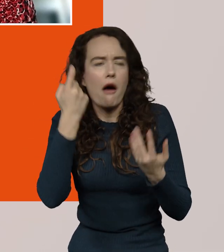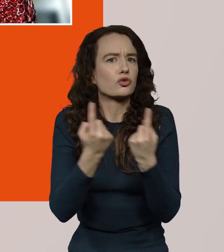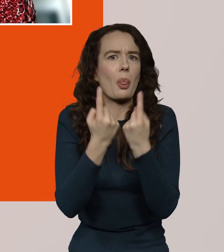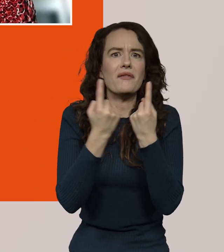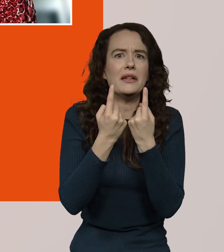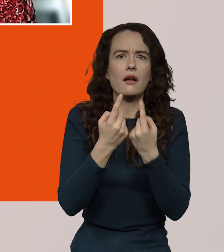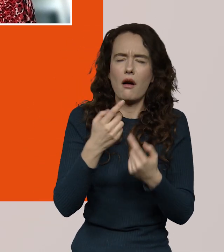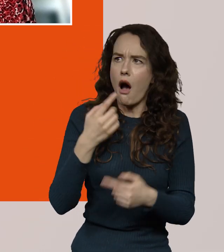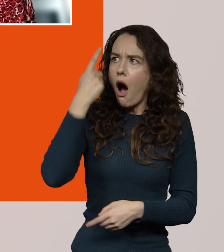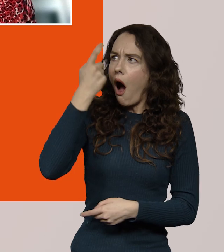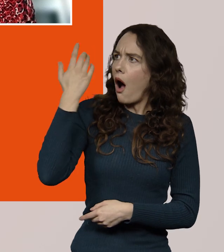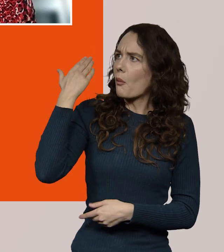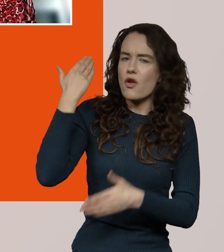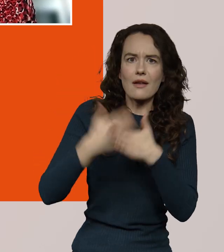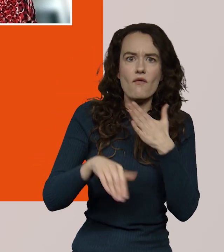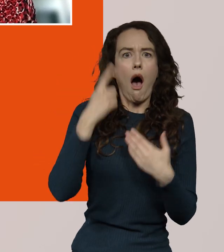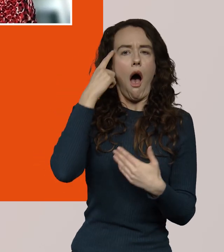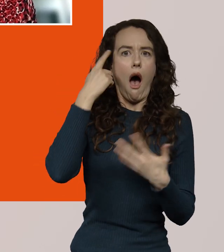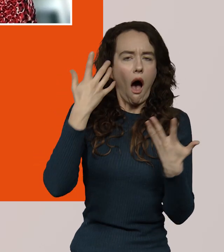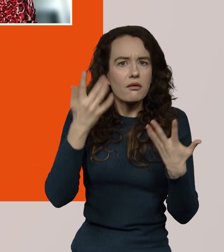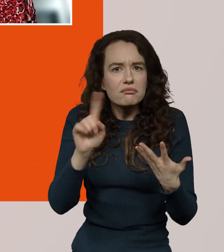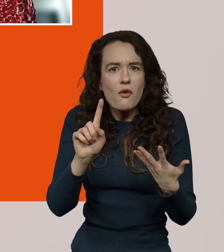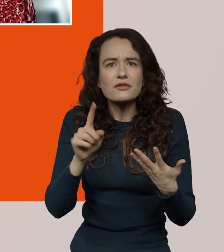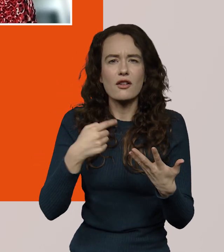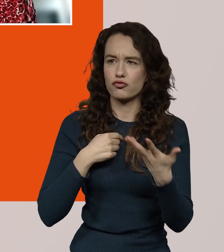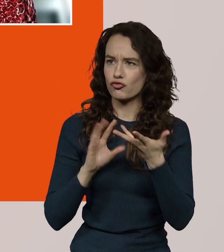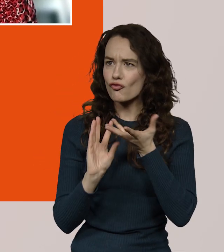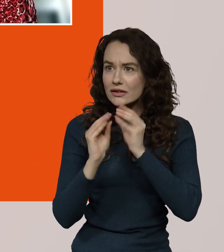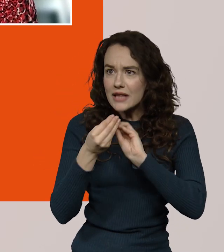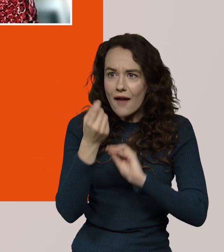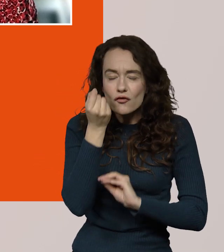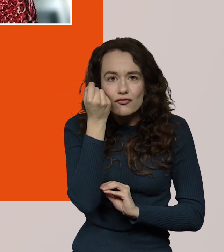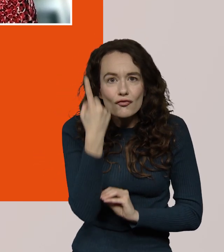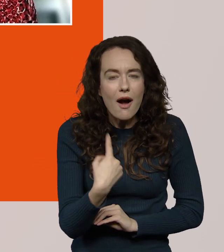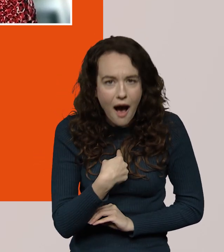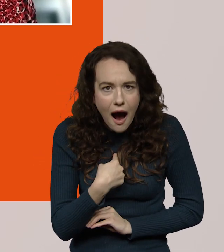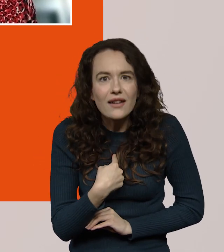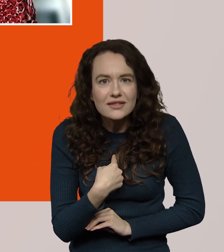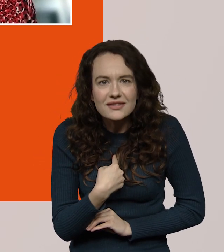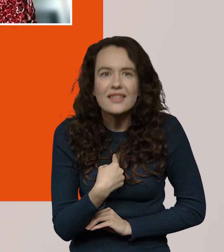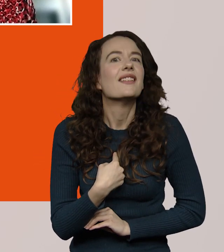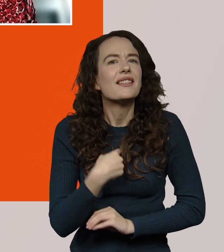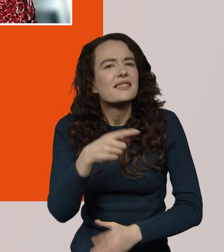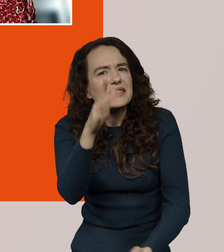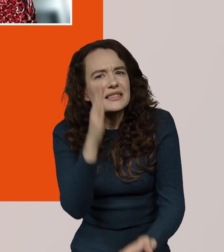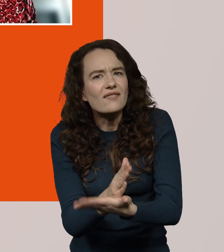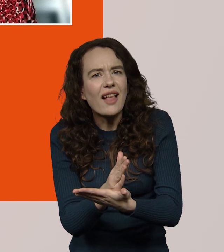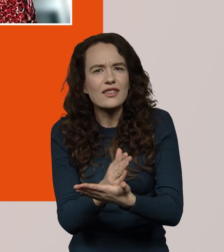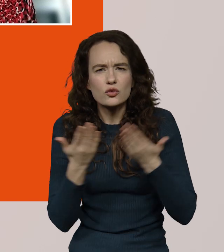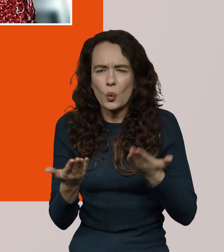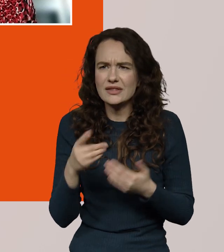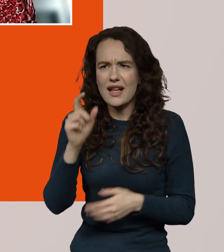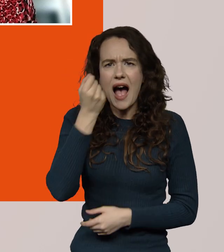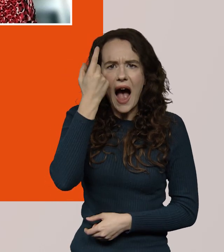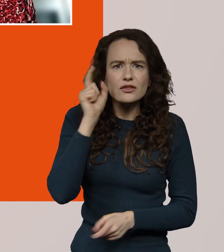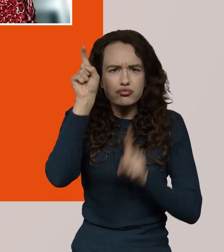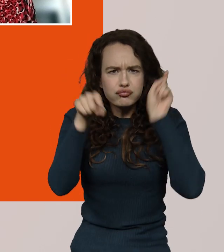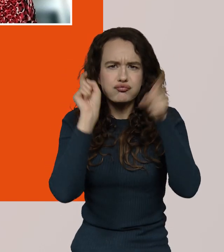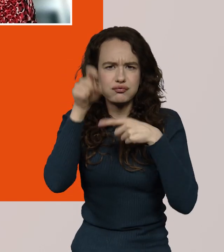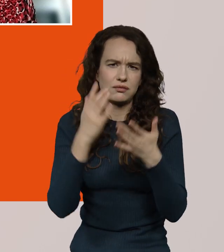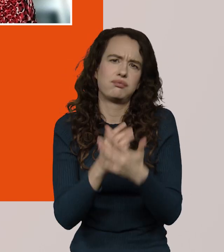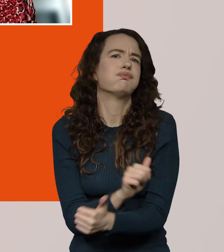about your own support balloon or personal goals, or perhaps you might want to interview someone who supports you. It could be anyone, and you